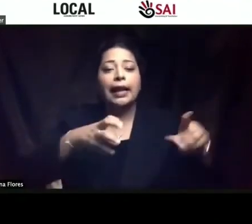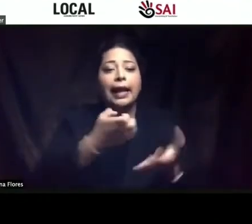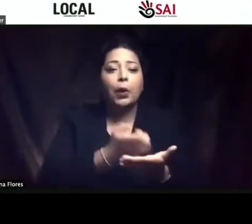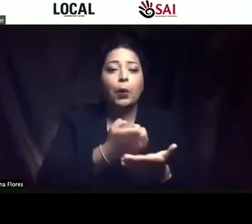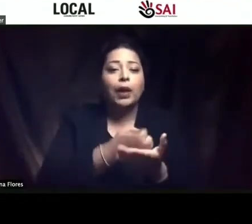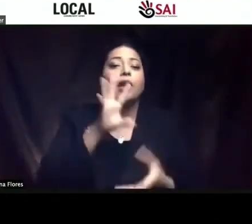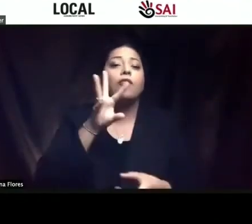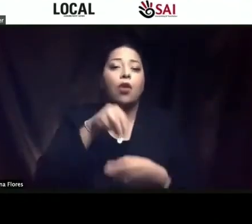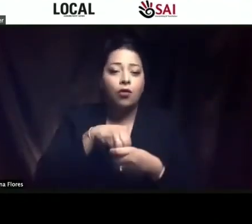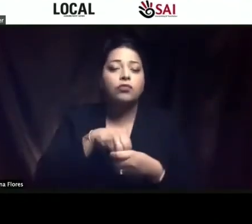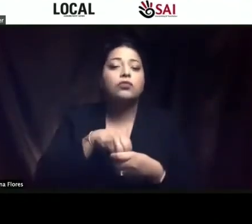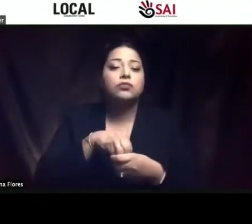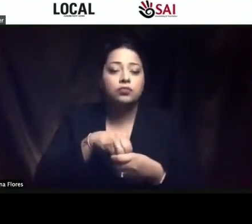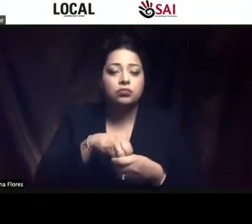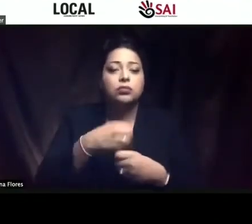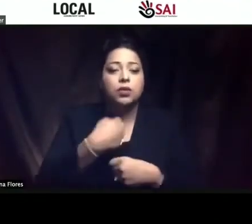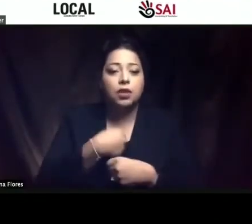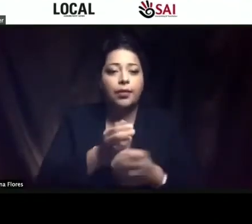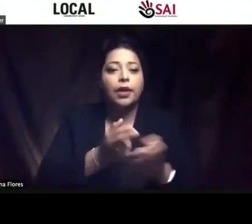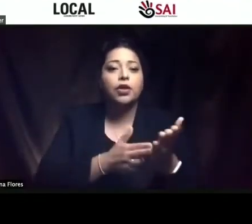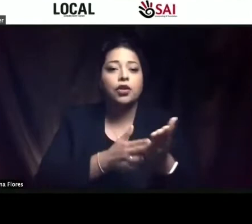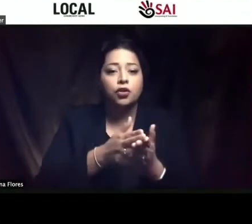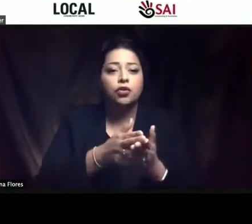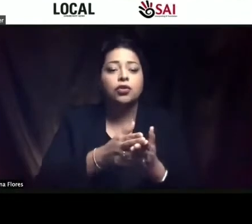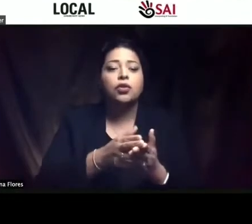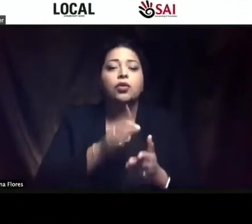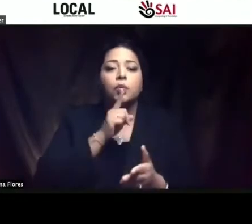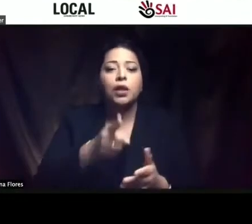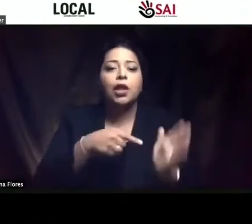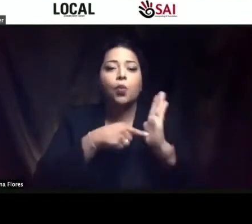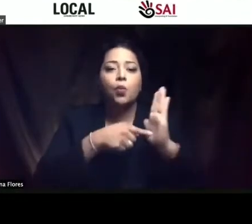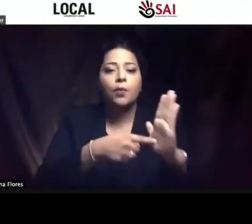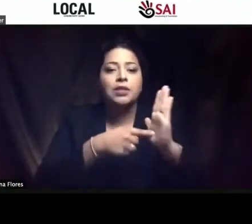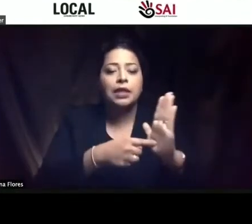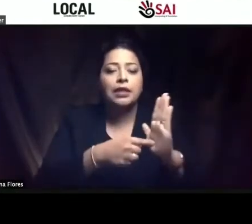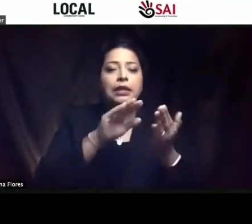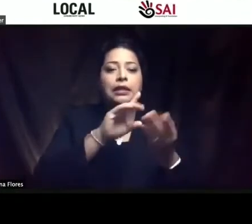are being filled to make sure that it accurately represents the district.